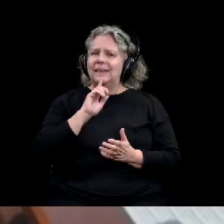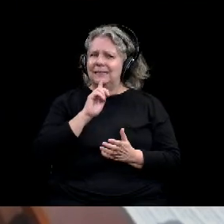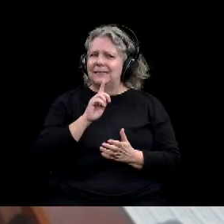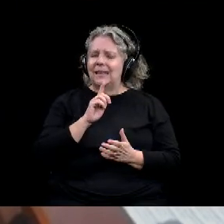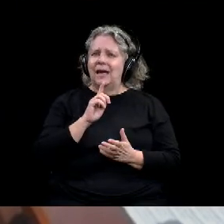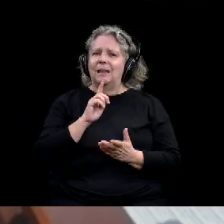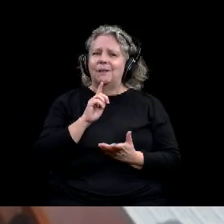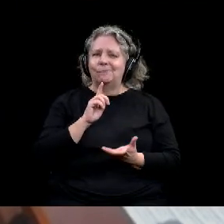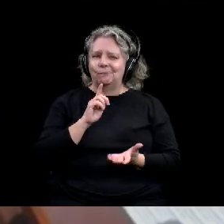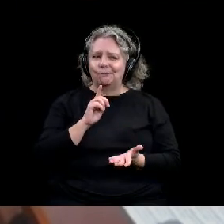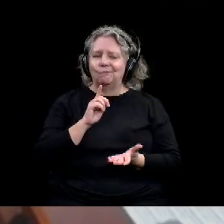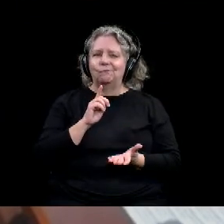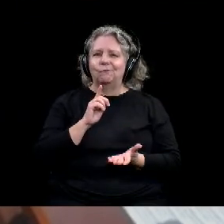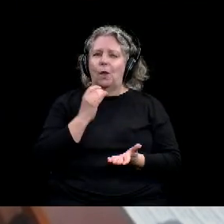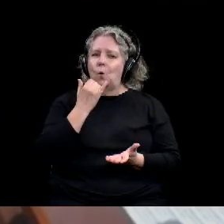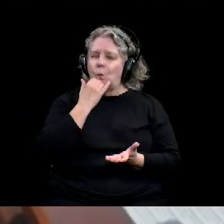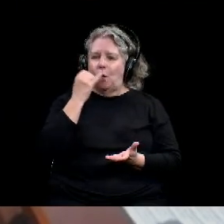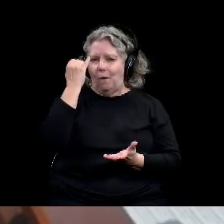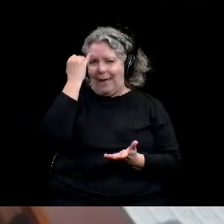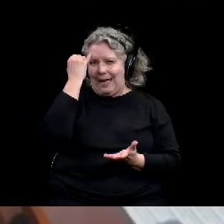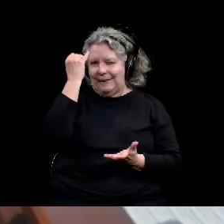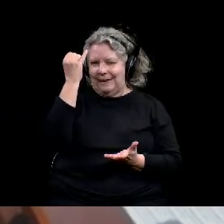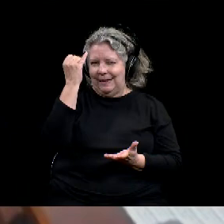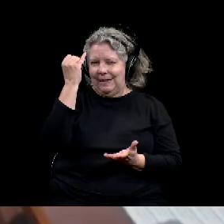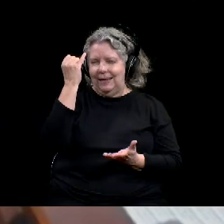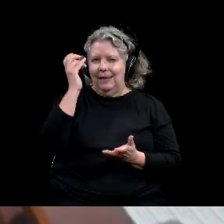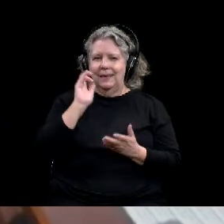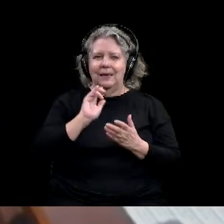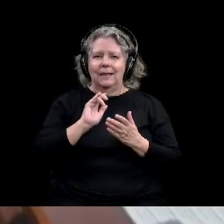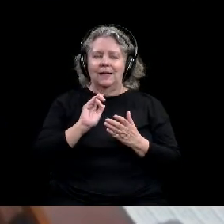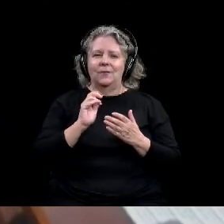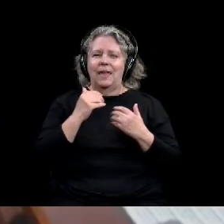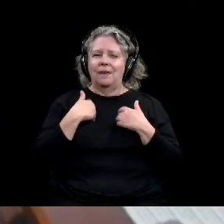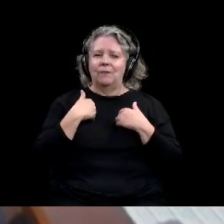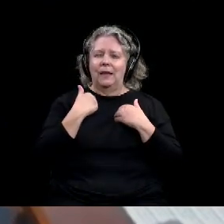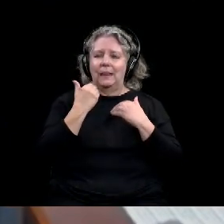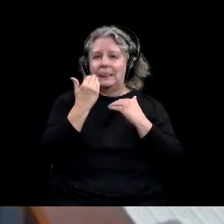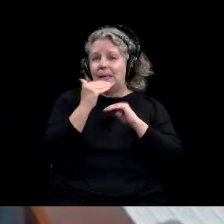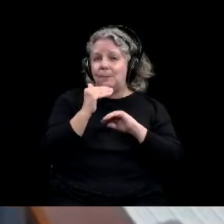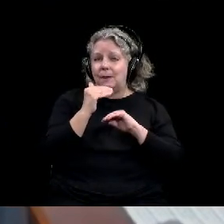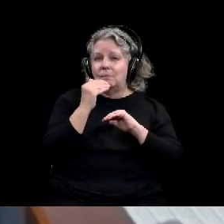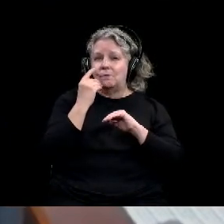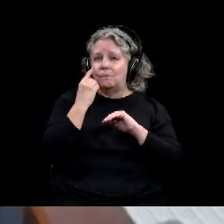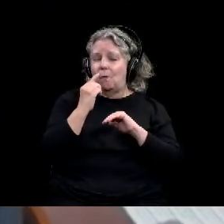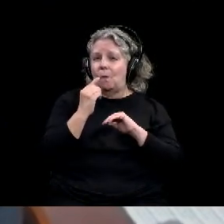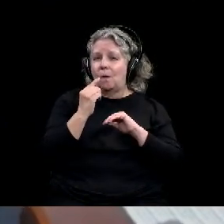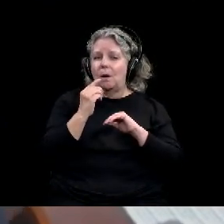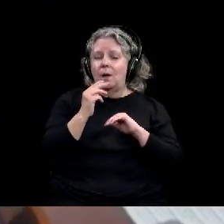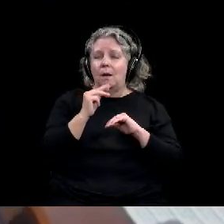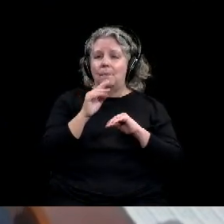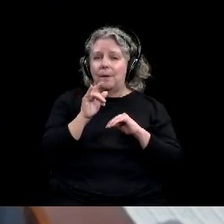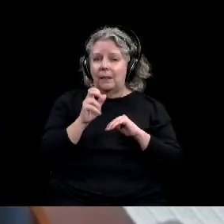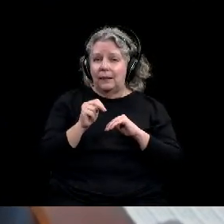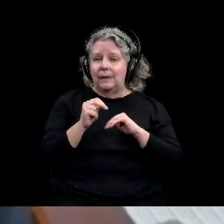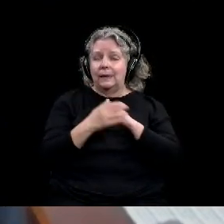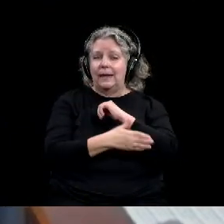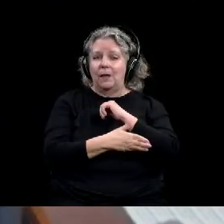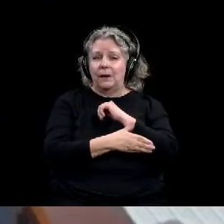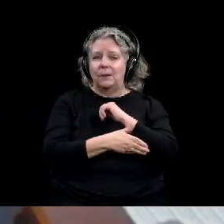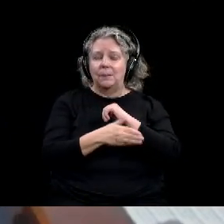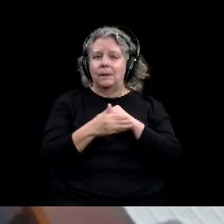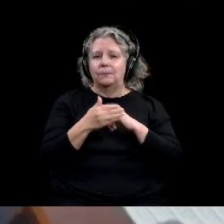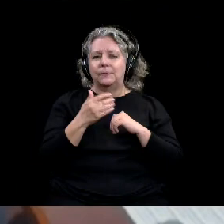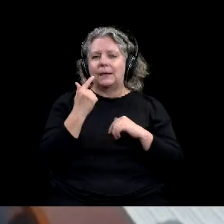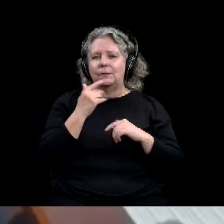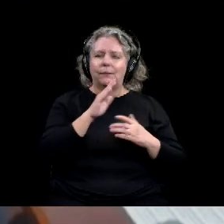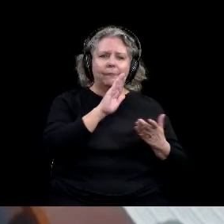County and it's half because we have 2 hubs. We are fortunate to have 2 hubs. which essentially doubles the volume of vaccines that we